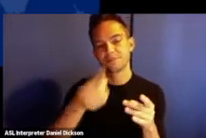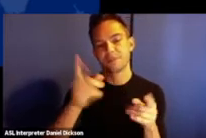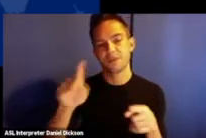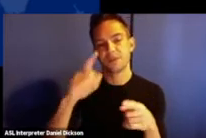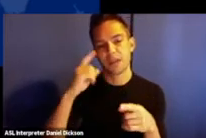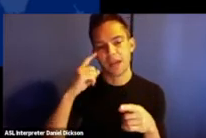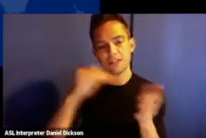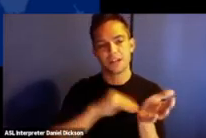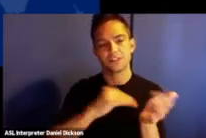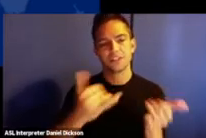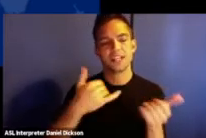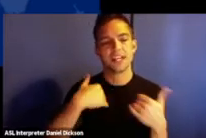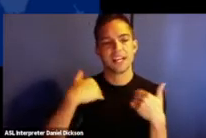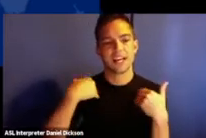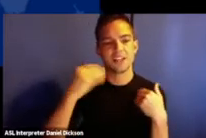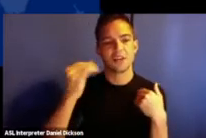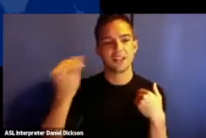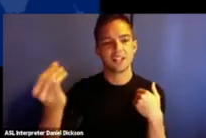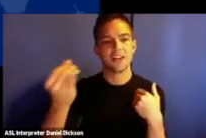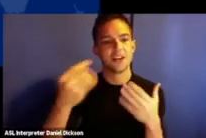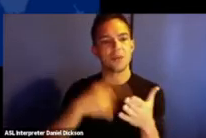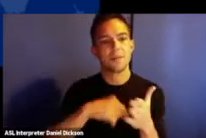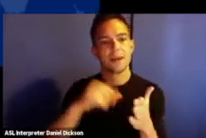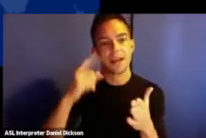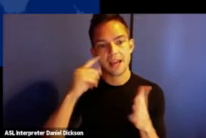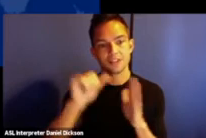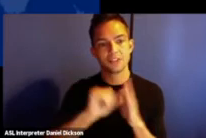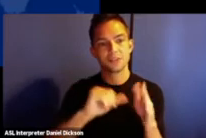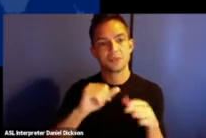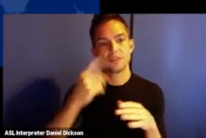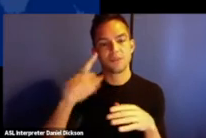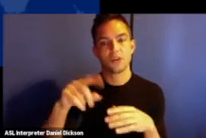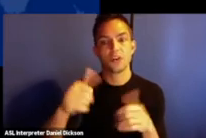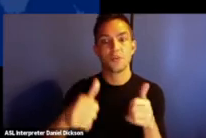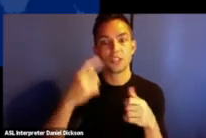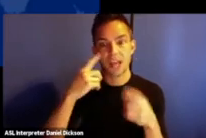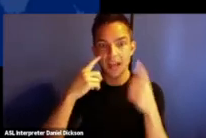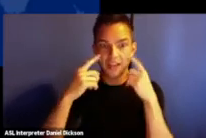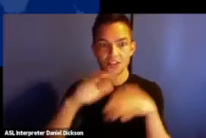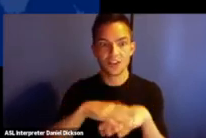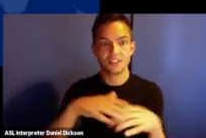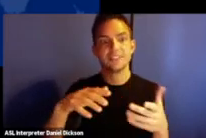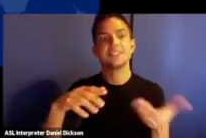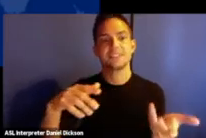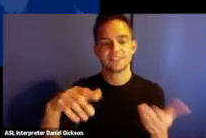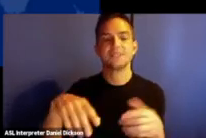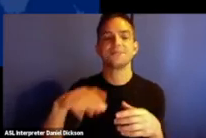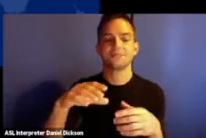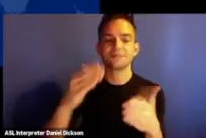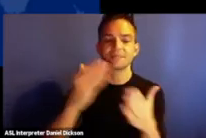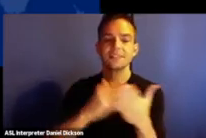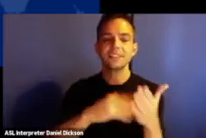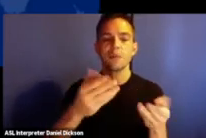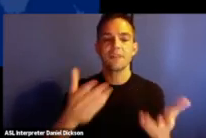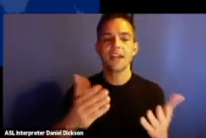day and I had no idea what my eye surgery was on and what eye it was. So, and the system providers help out